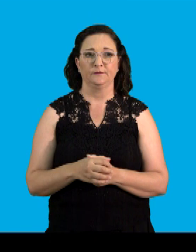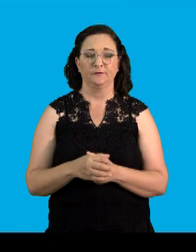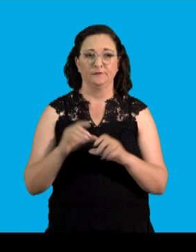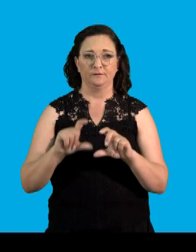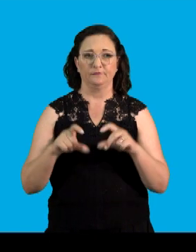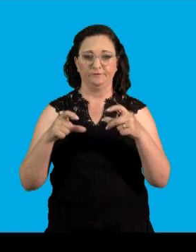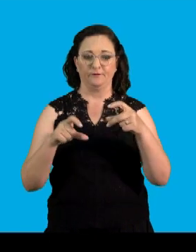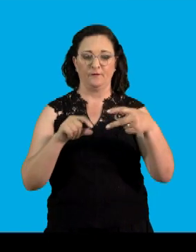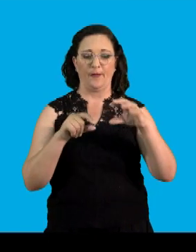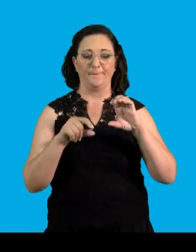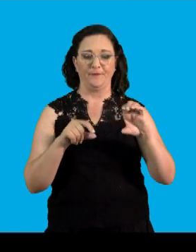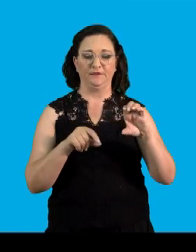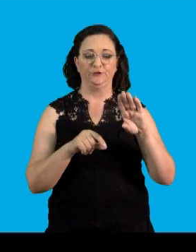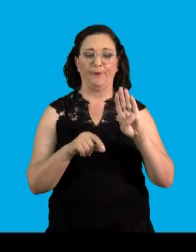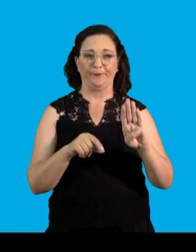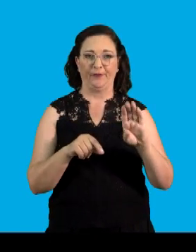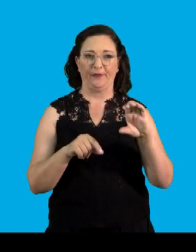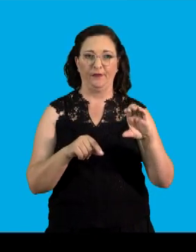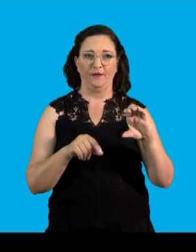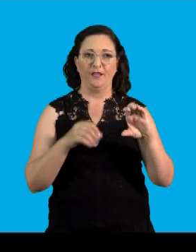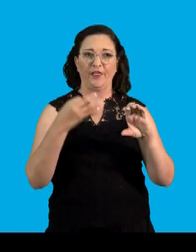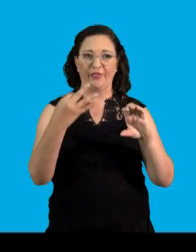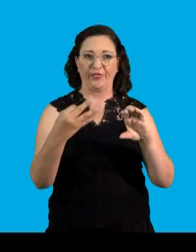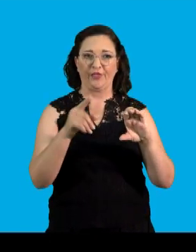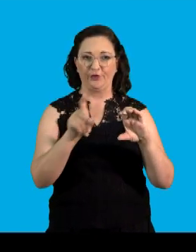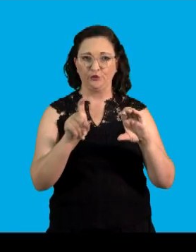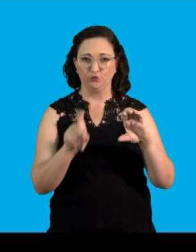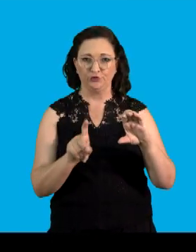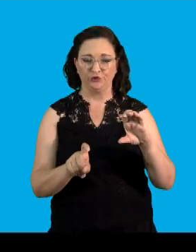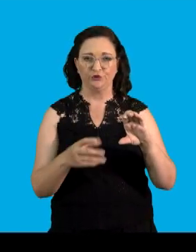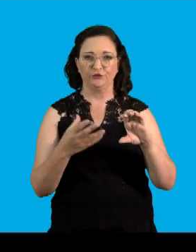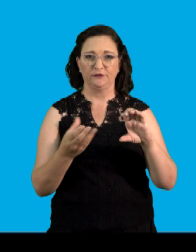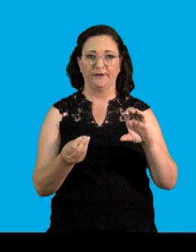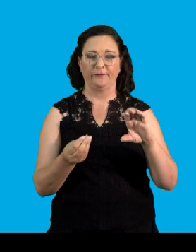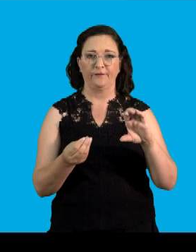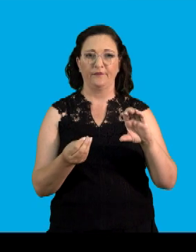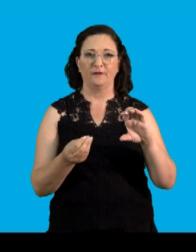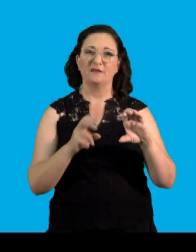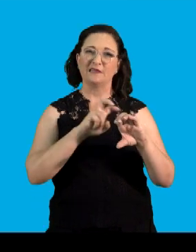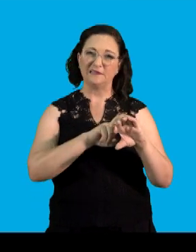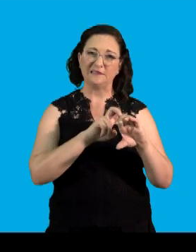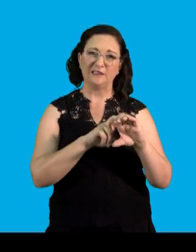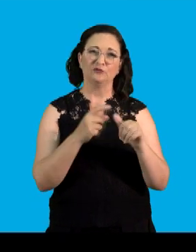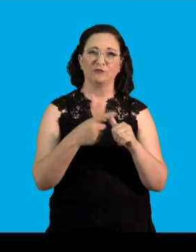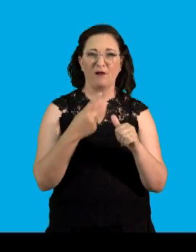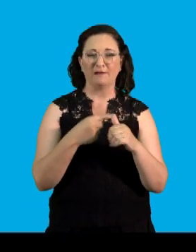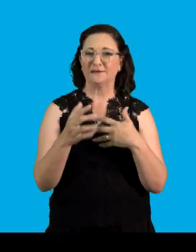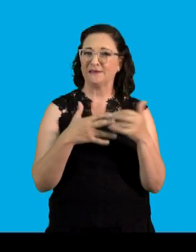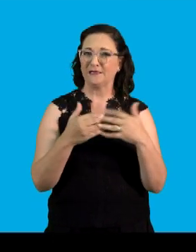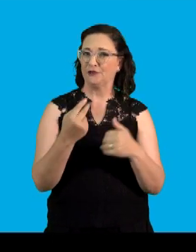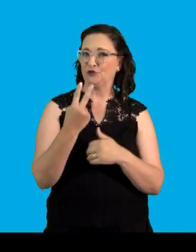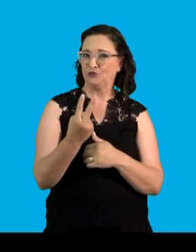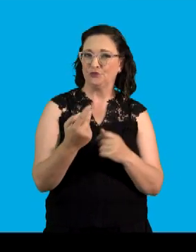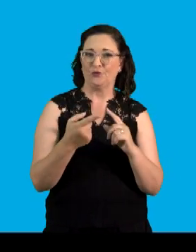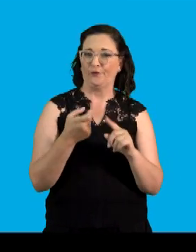to Section B. Section B has got 3 questions, of which you are required to answer any 2 questions from